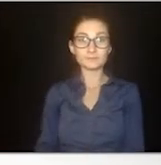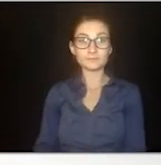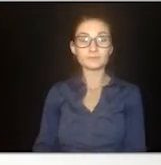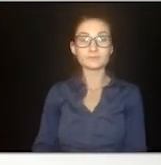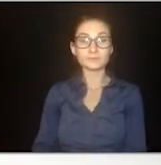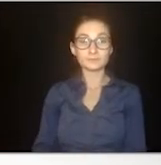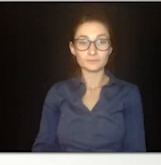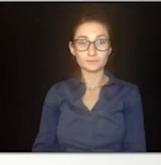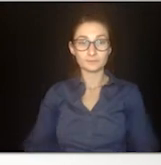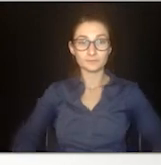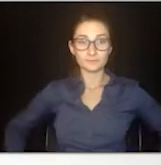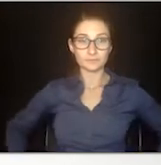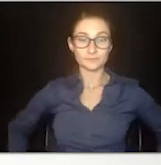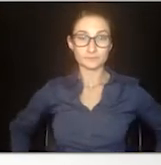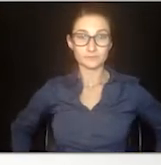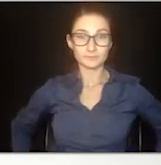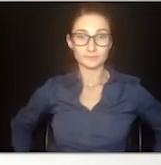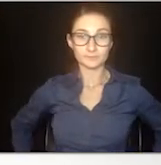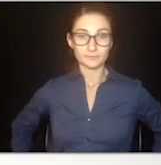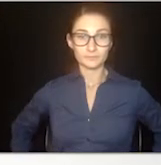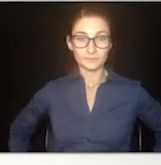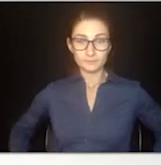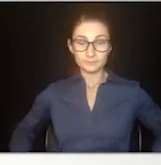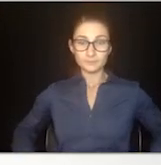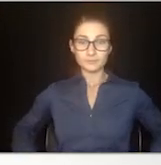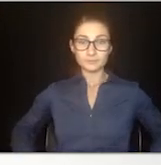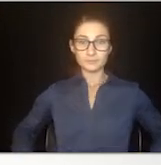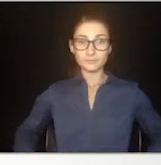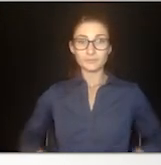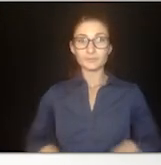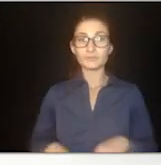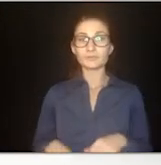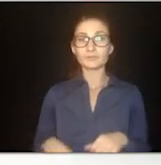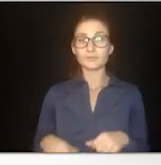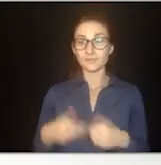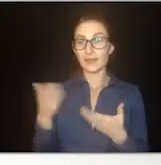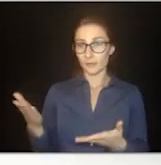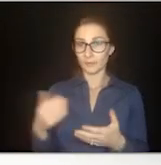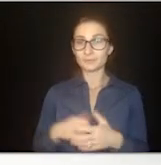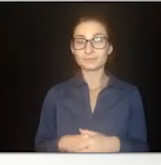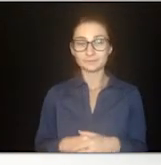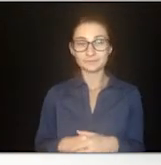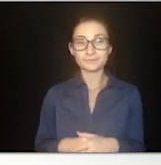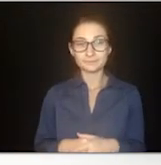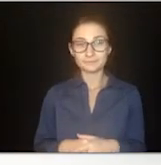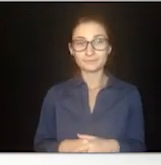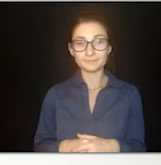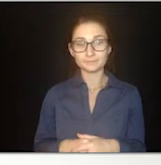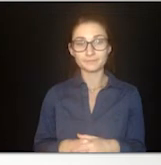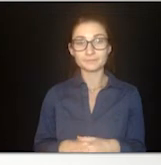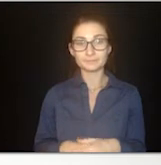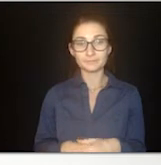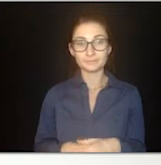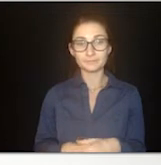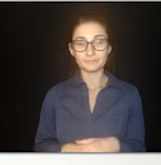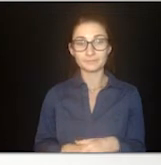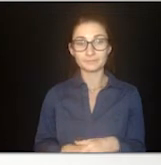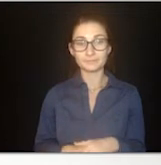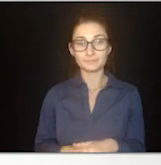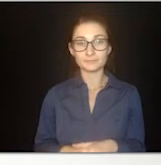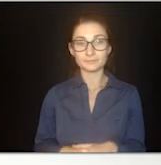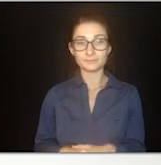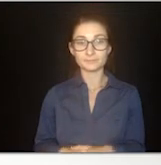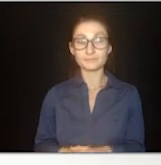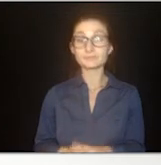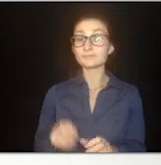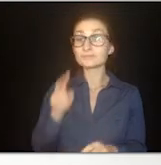that. Wendy Prey, Sorry. and It didn't advance. Okay, here we go. Okay, so here's another one.